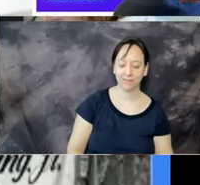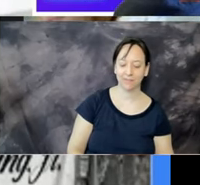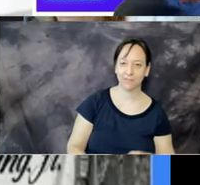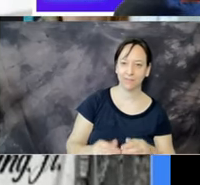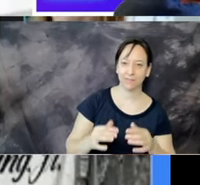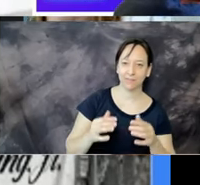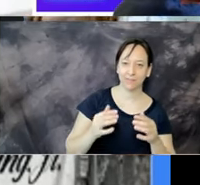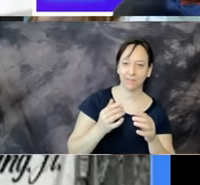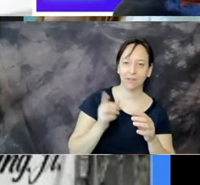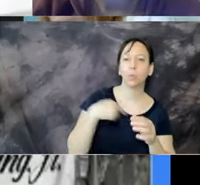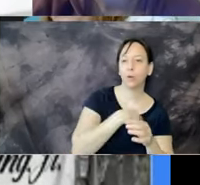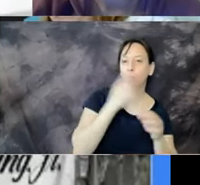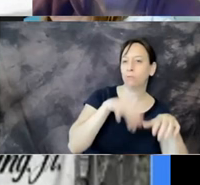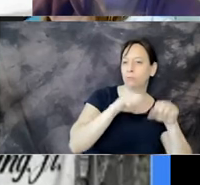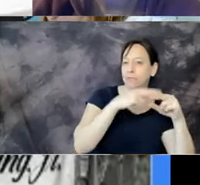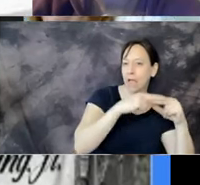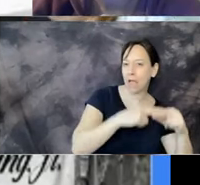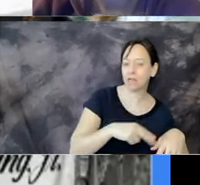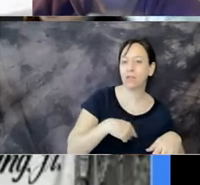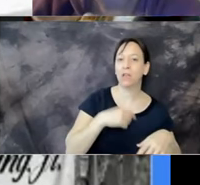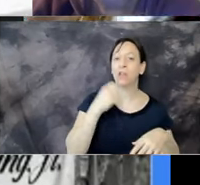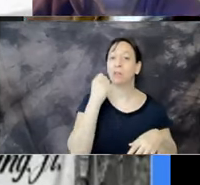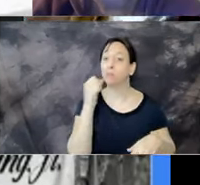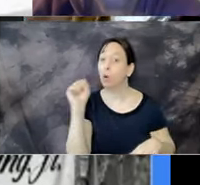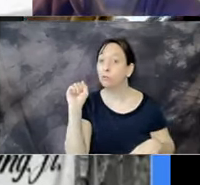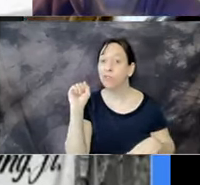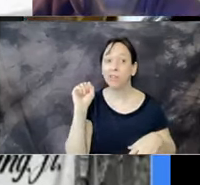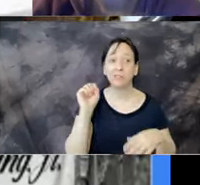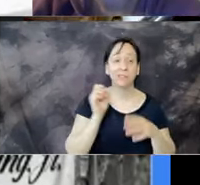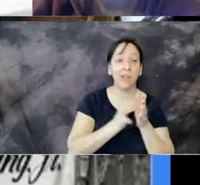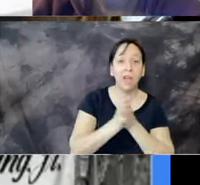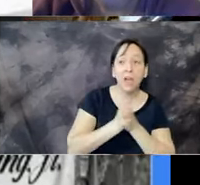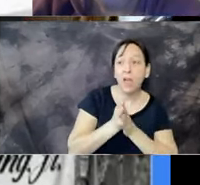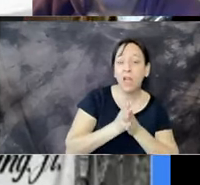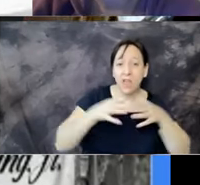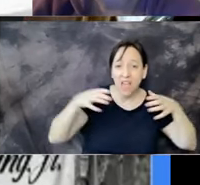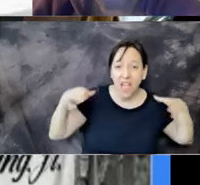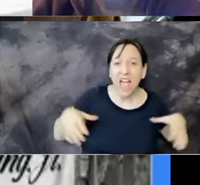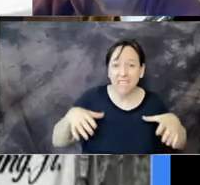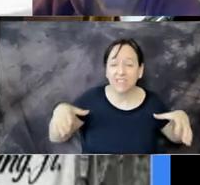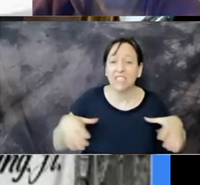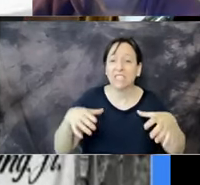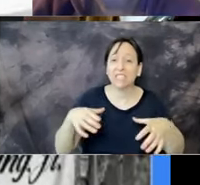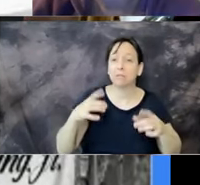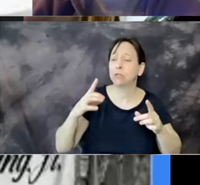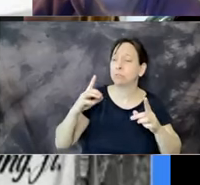Go ahead, Irene. Protest and activism has been always been part of